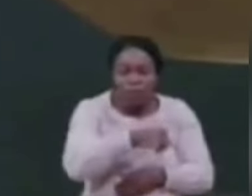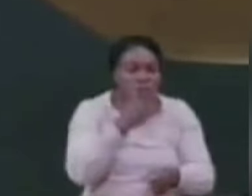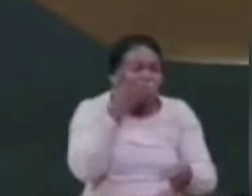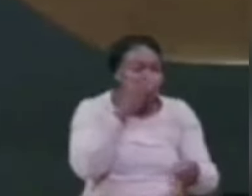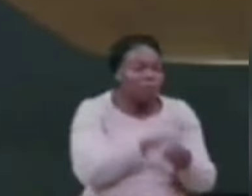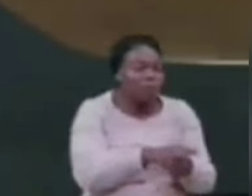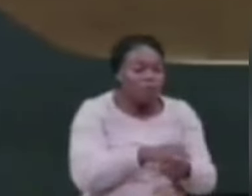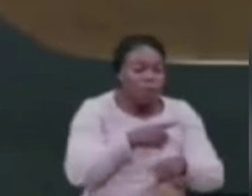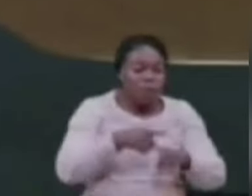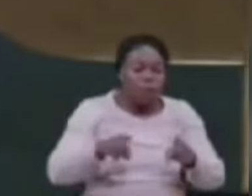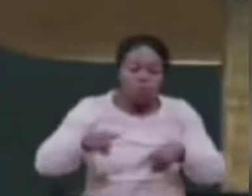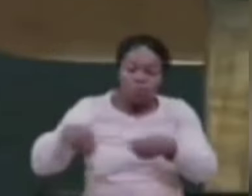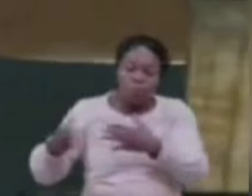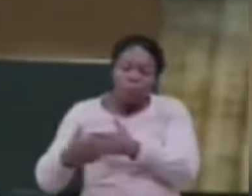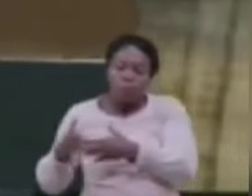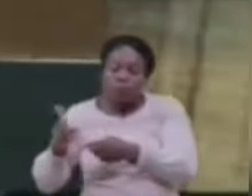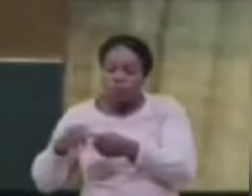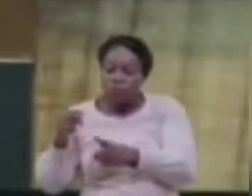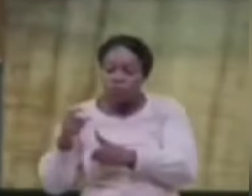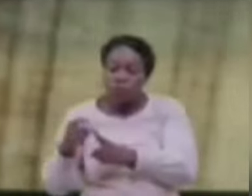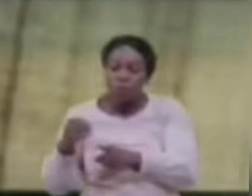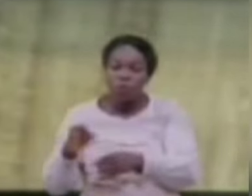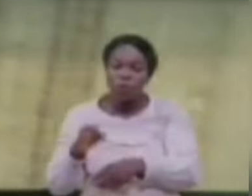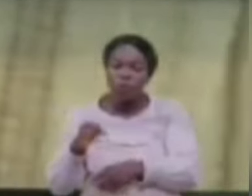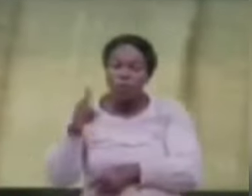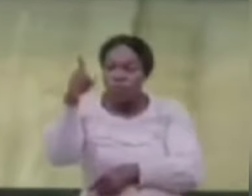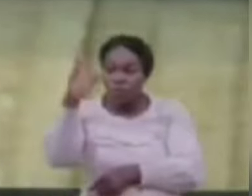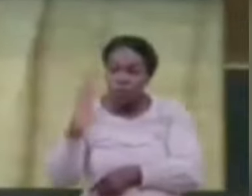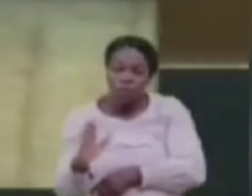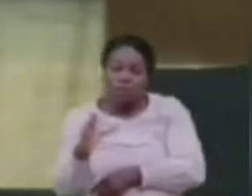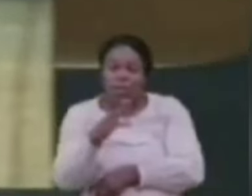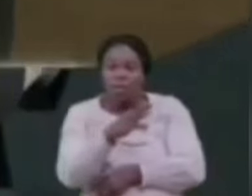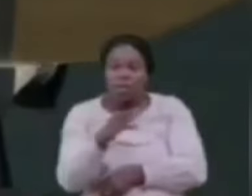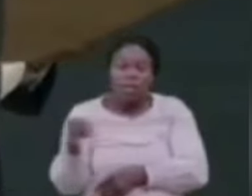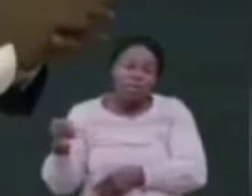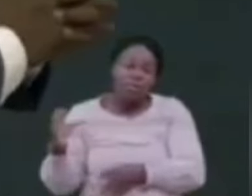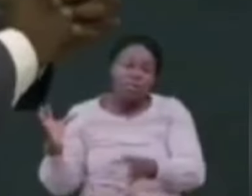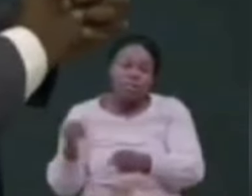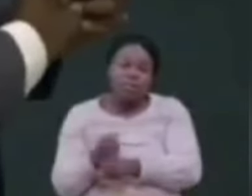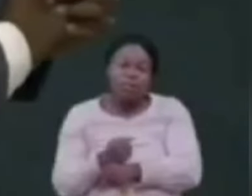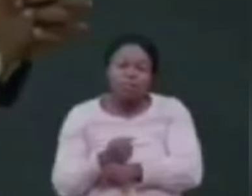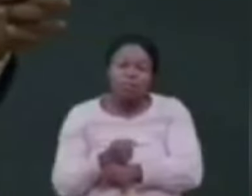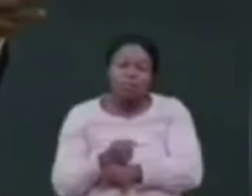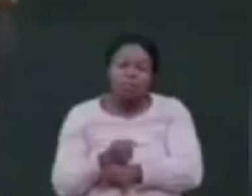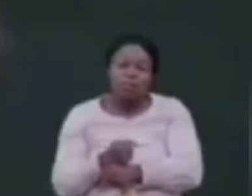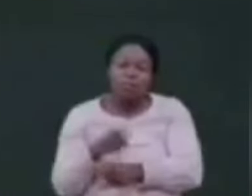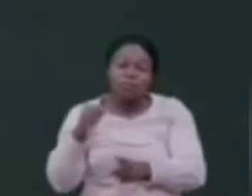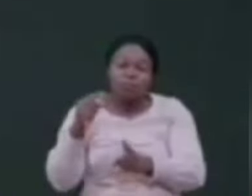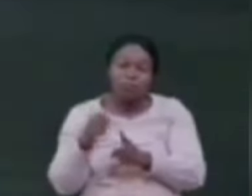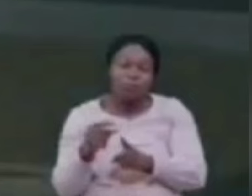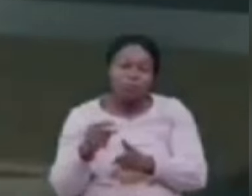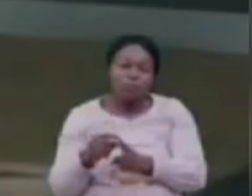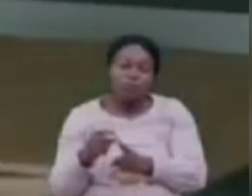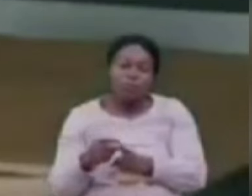God. As many as are led by the Spirit of God, they are the children of God.